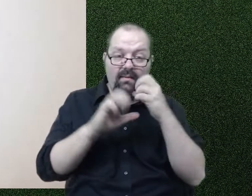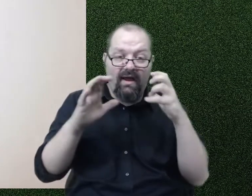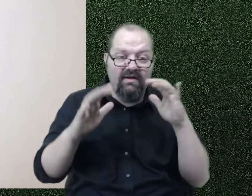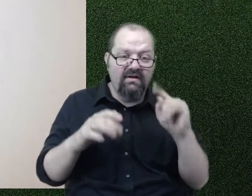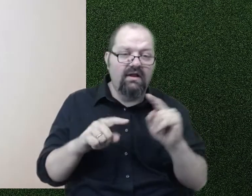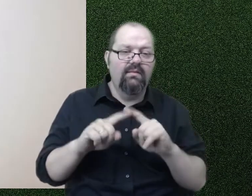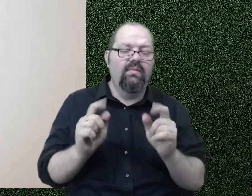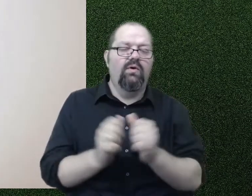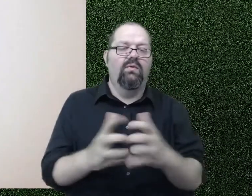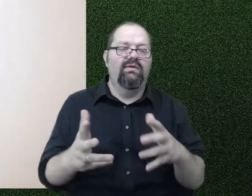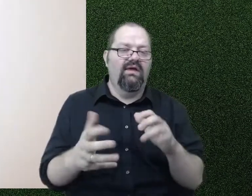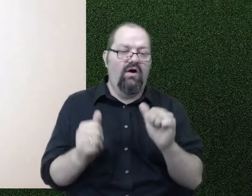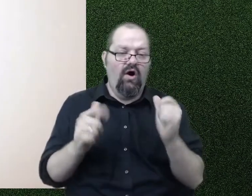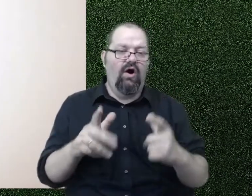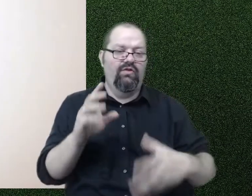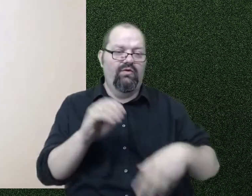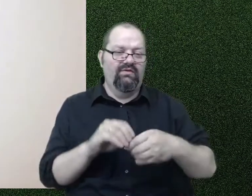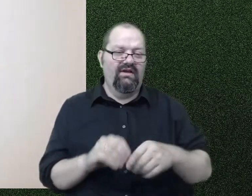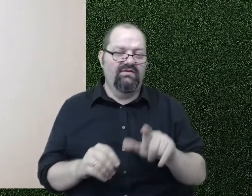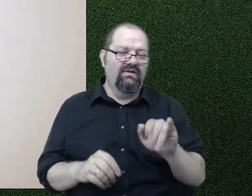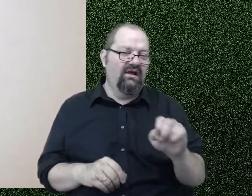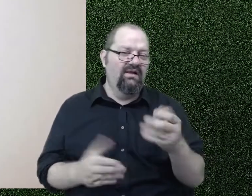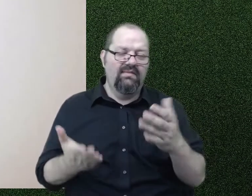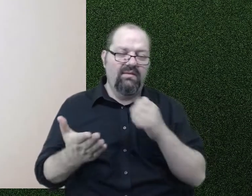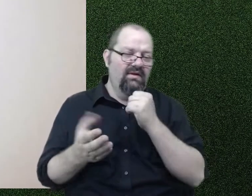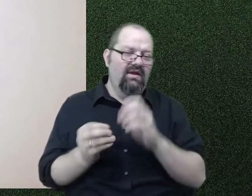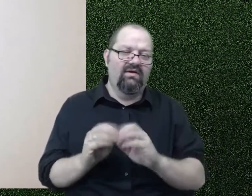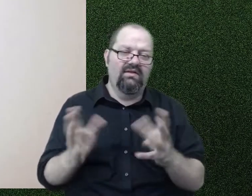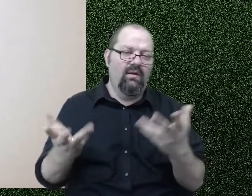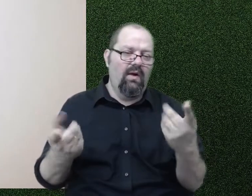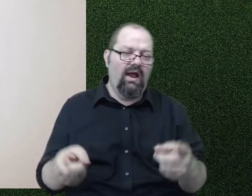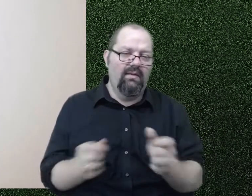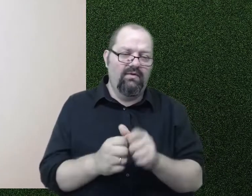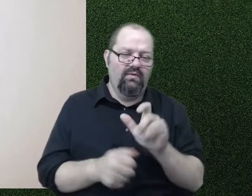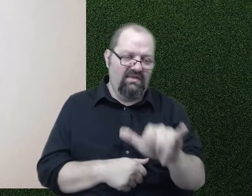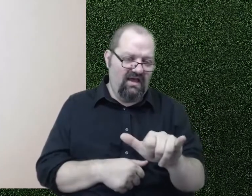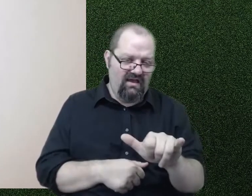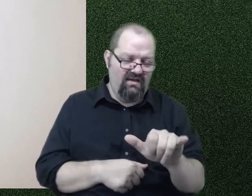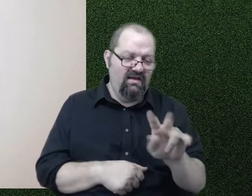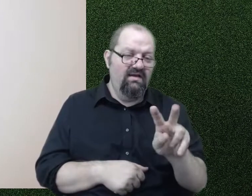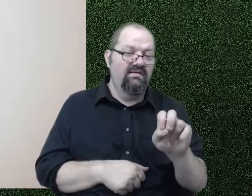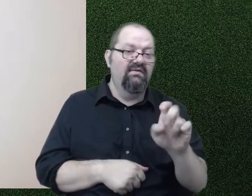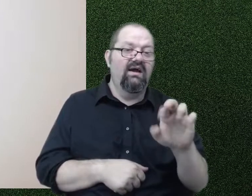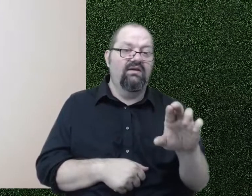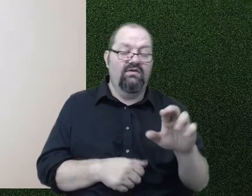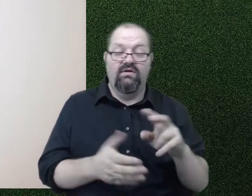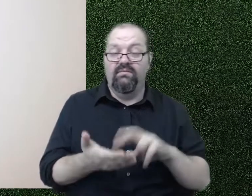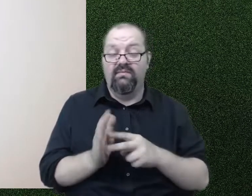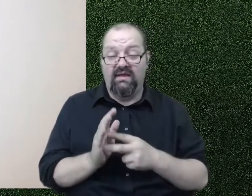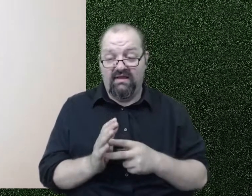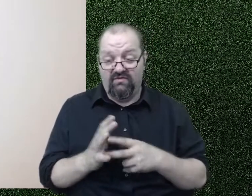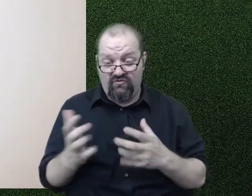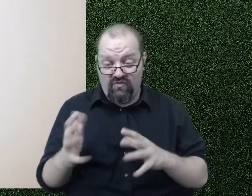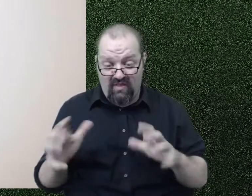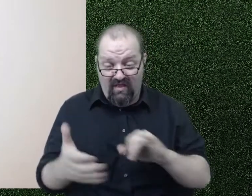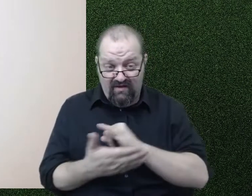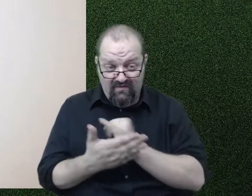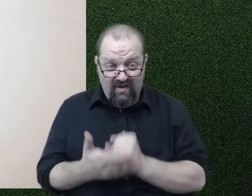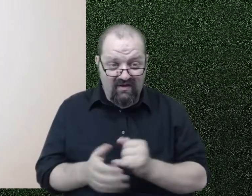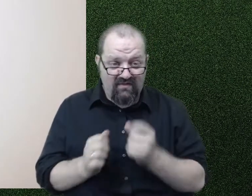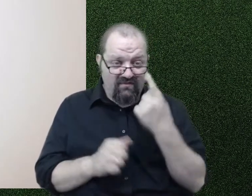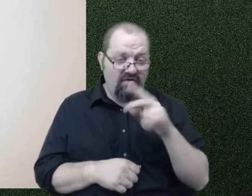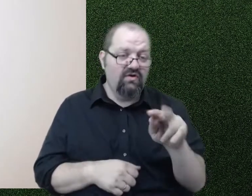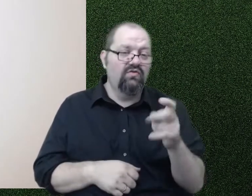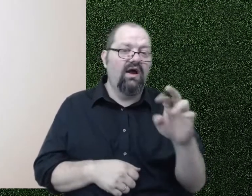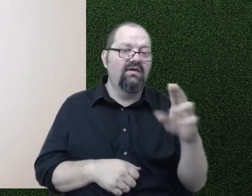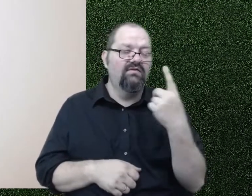these extra lines, it might not be clear what's going on with that vector. So I don't do a lot of graphing of vectors in 3D like this because it's